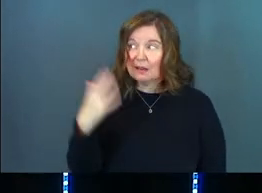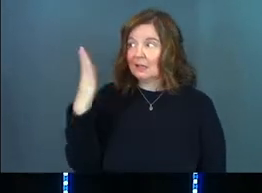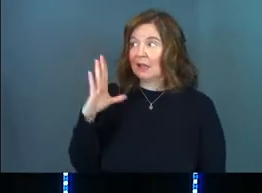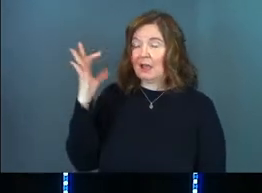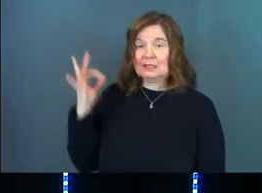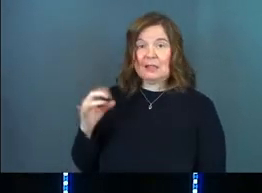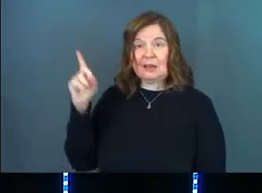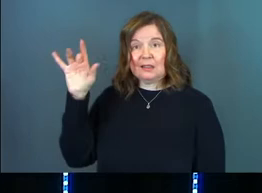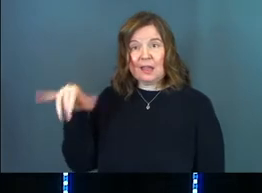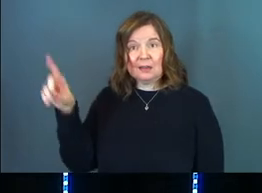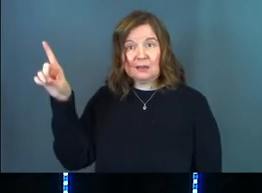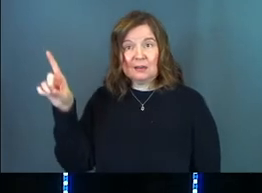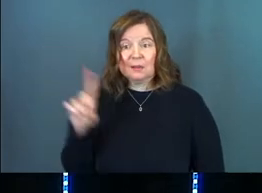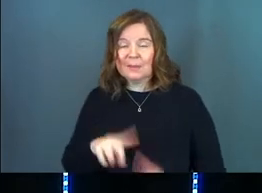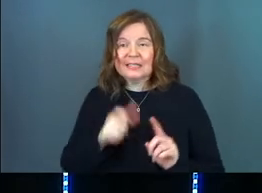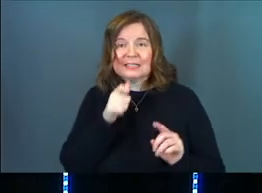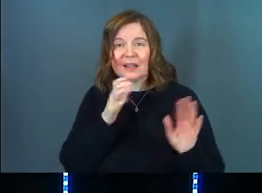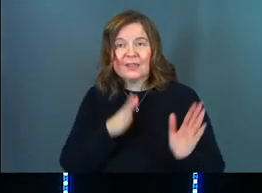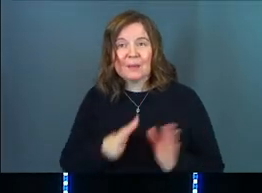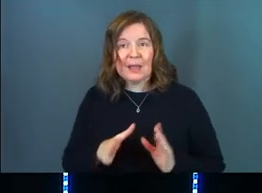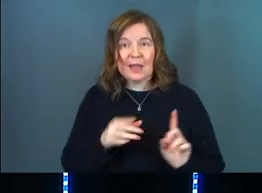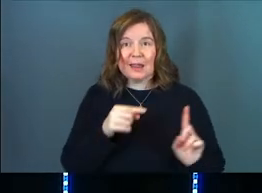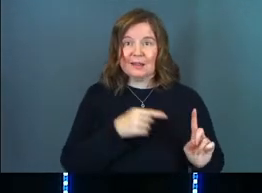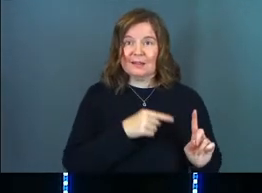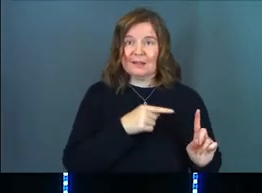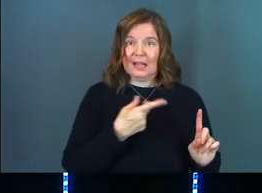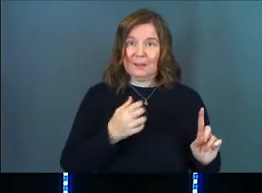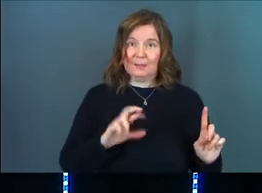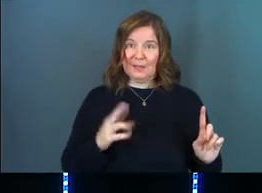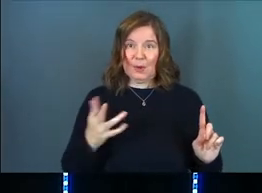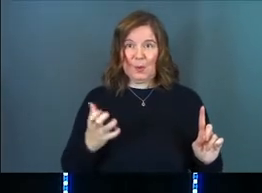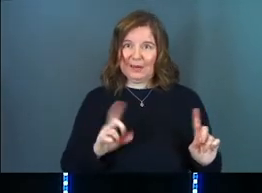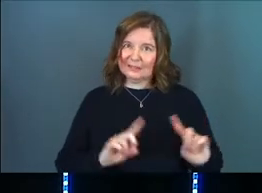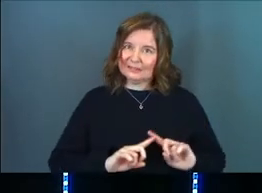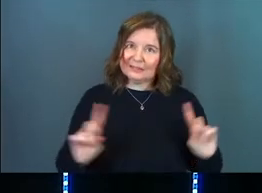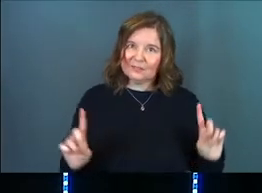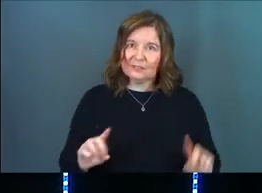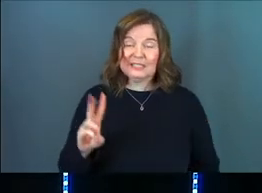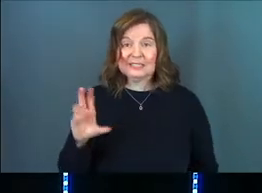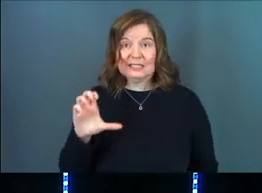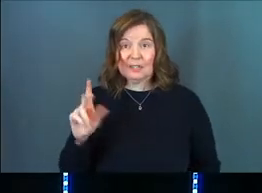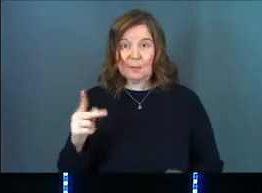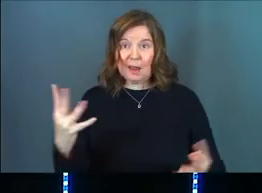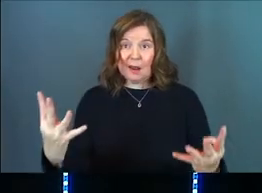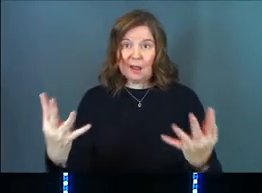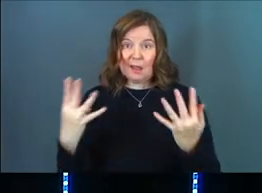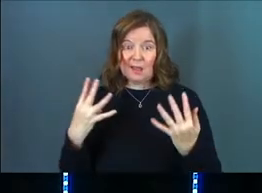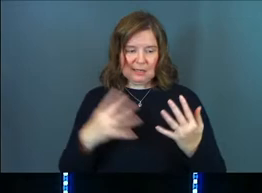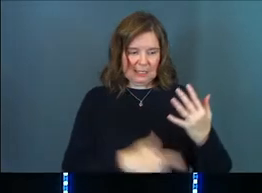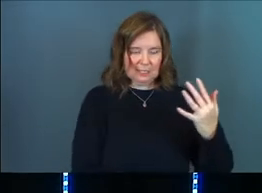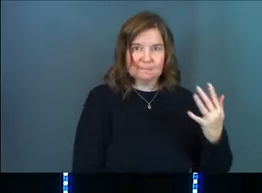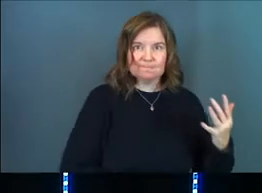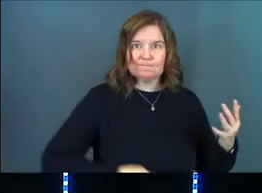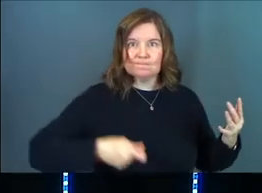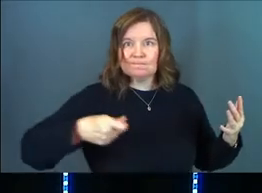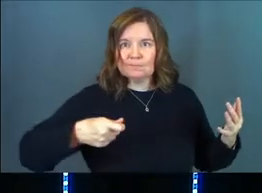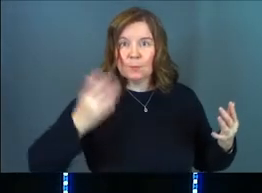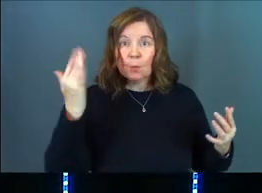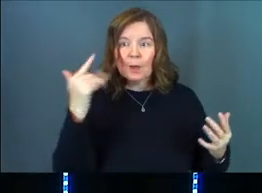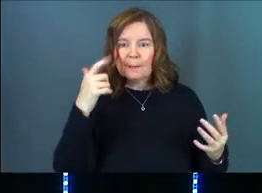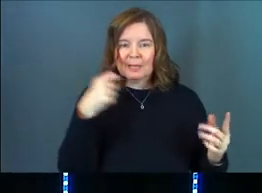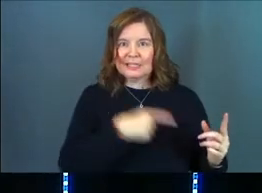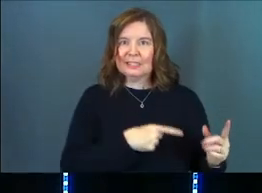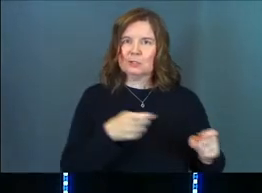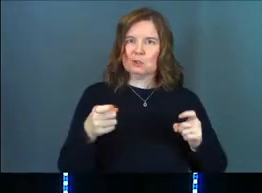God did. But it was not the plan that Peter wanted. 600 men come in and he grabs his toothpick sword. Why?